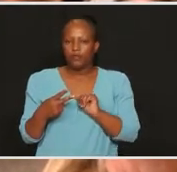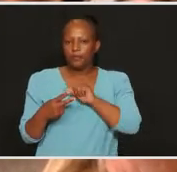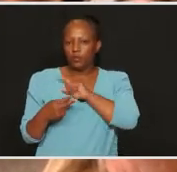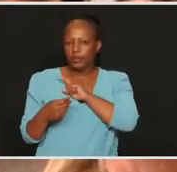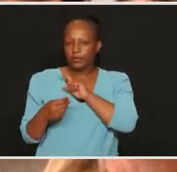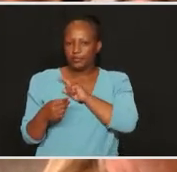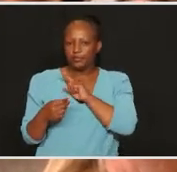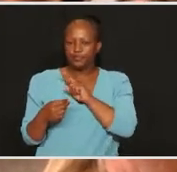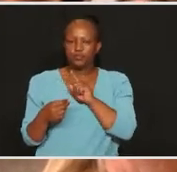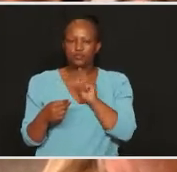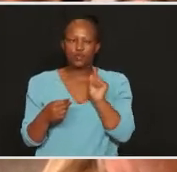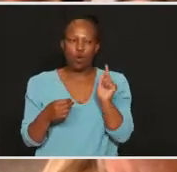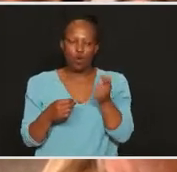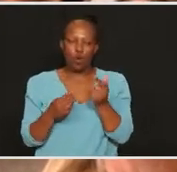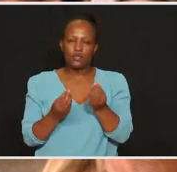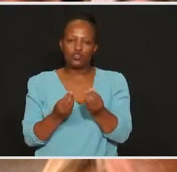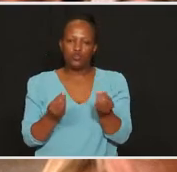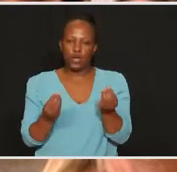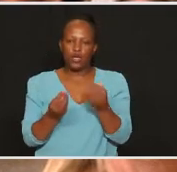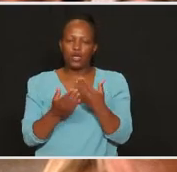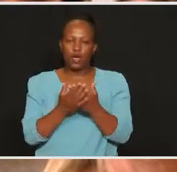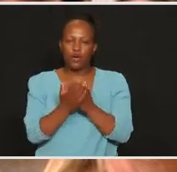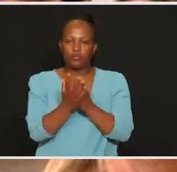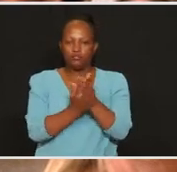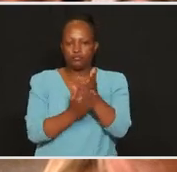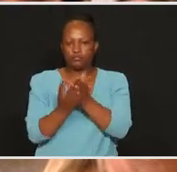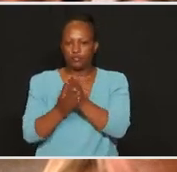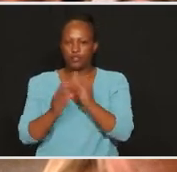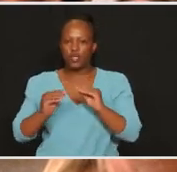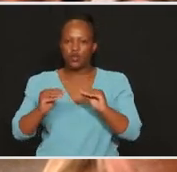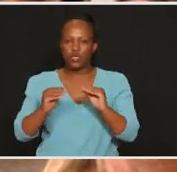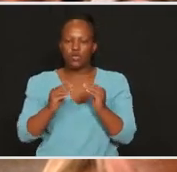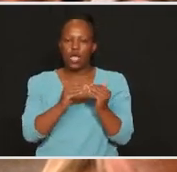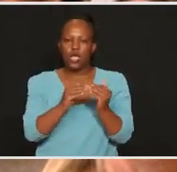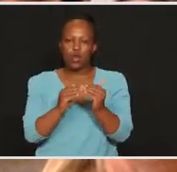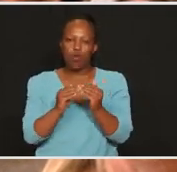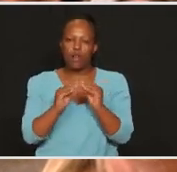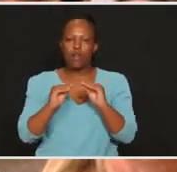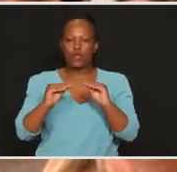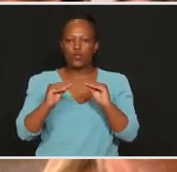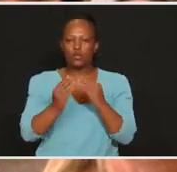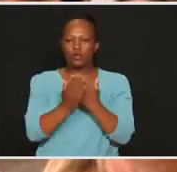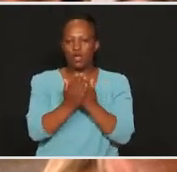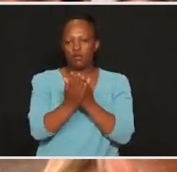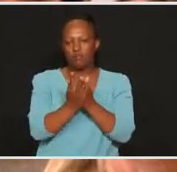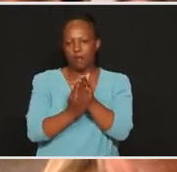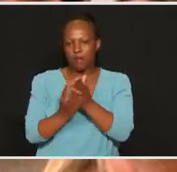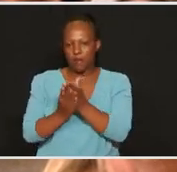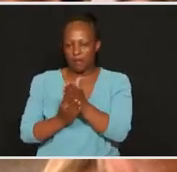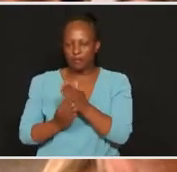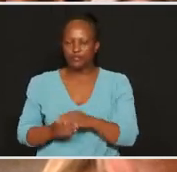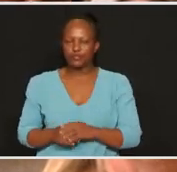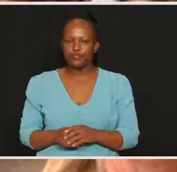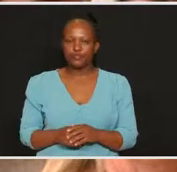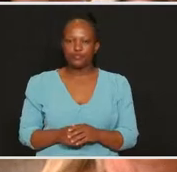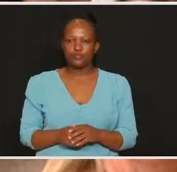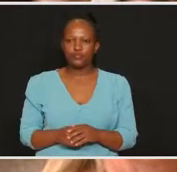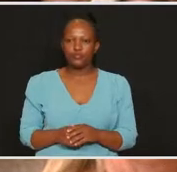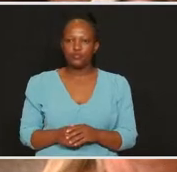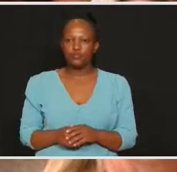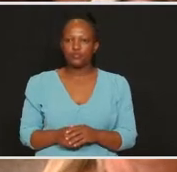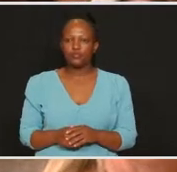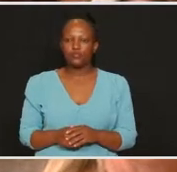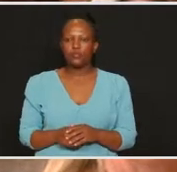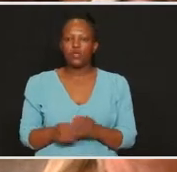all the children to access education and have equal education but I rise on the point of